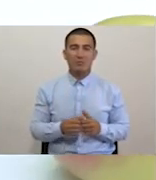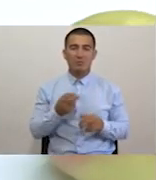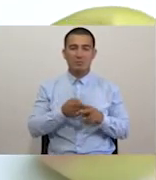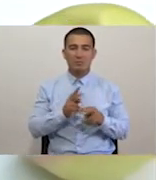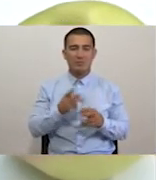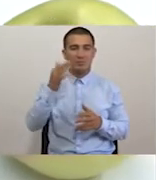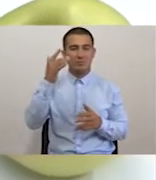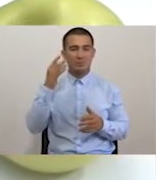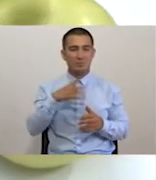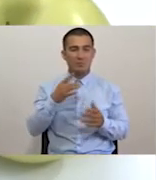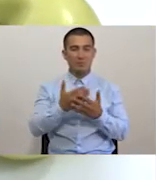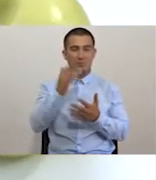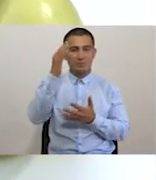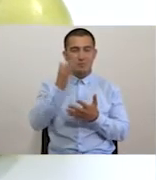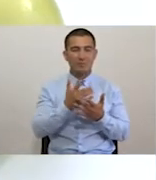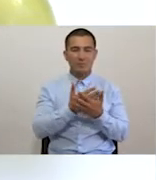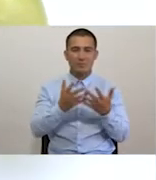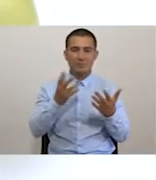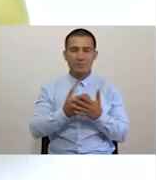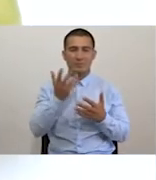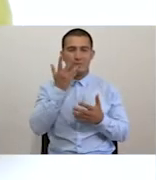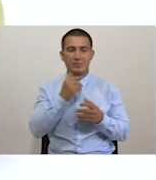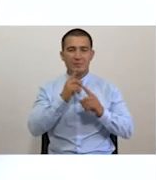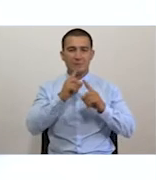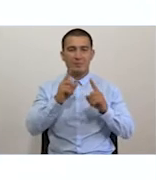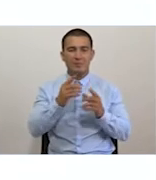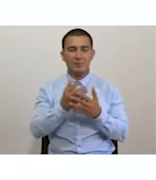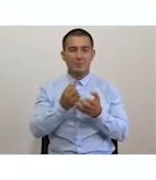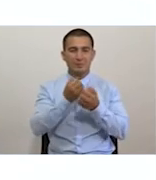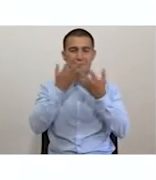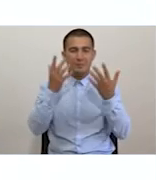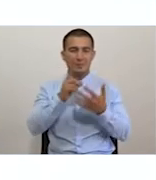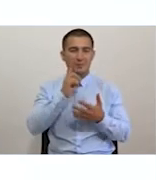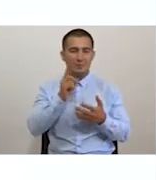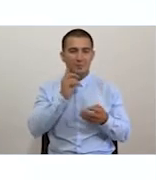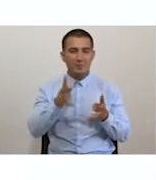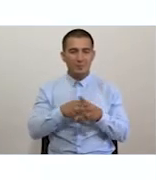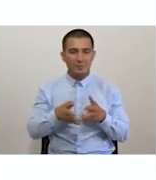Mana tepa taraflarda ham biroz ochroq yashil tusdagi ranglar ko'rinayapti.